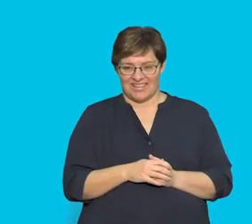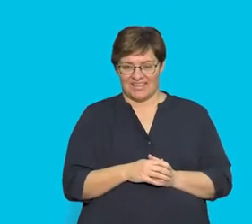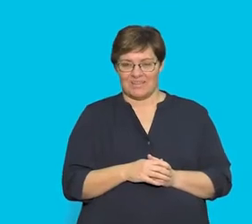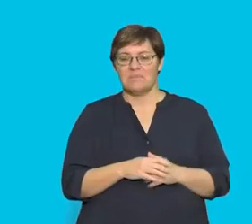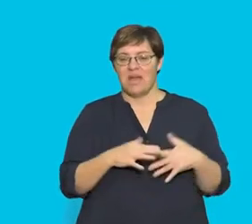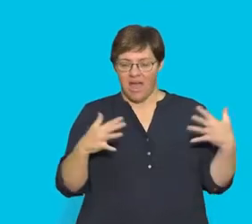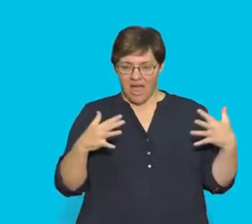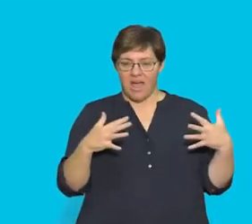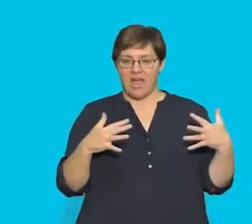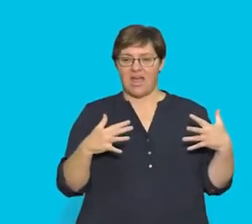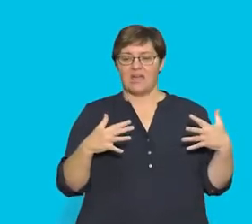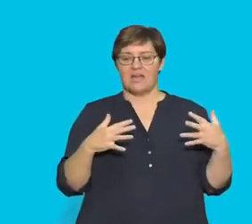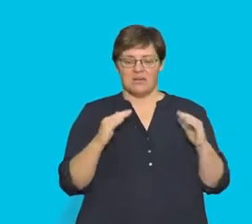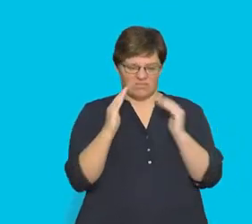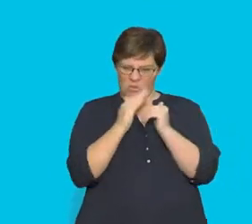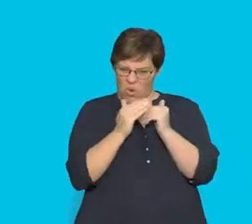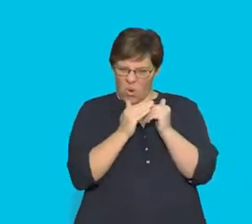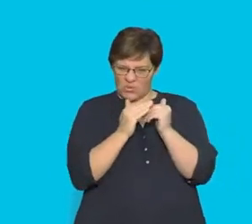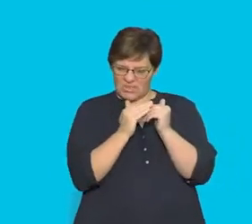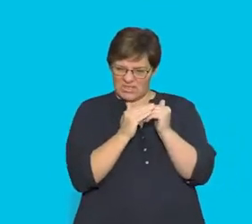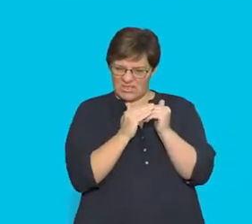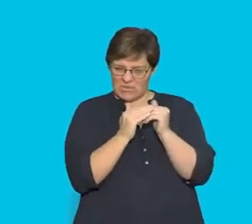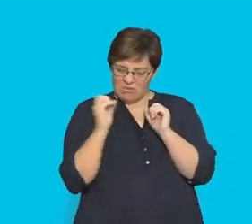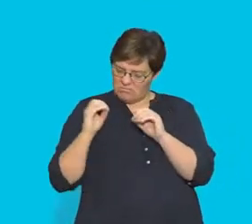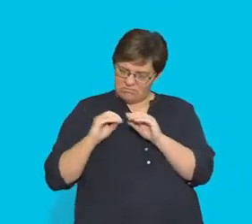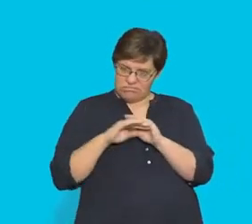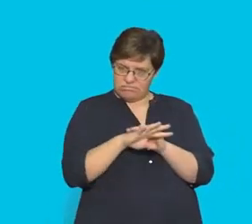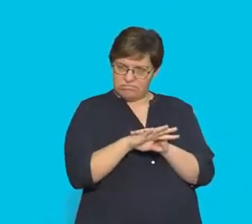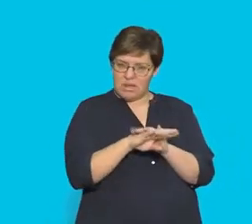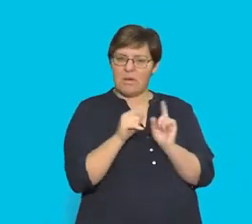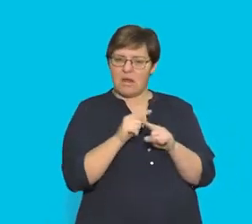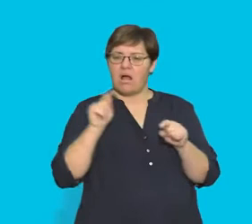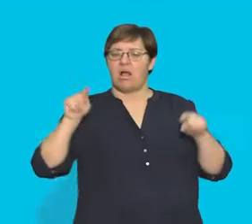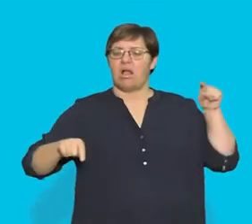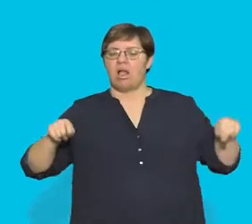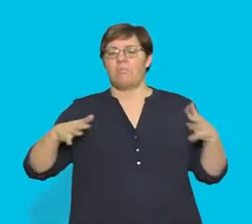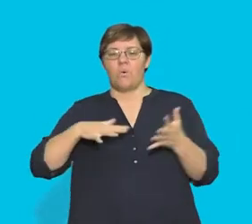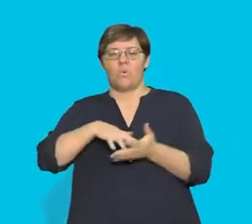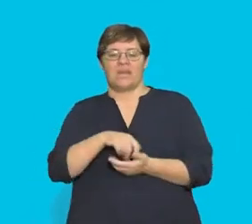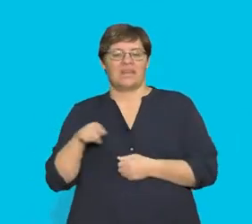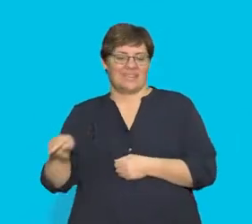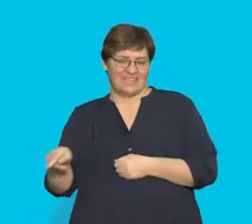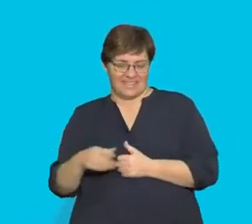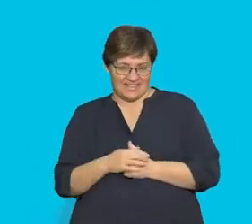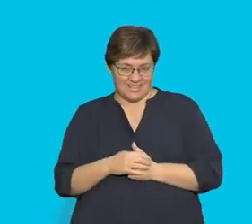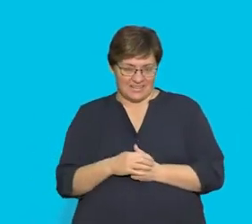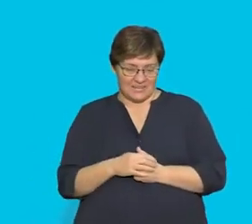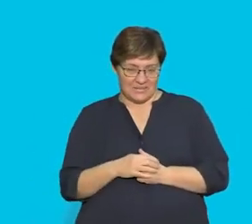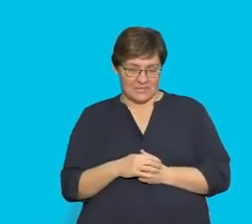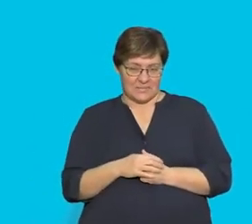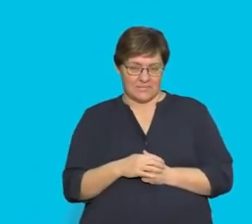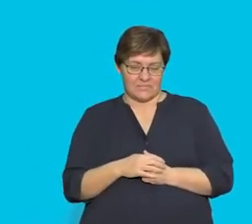here there's high magnetic flux. The field lines are close together, where here the magnetic flux is weaker. What we